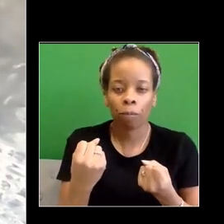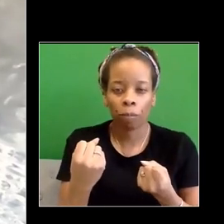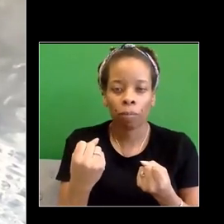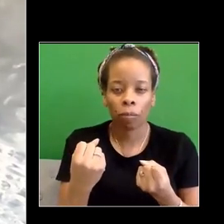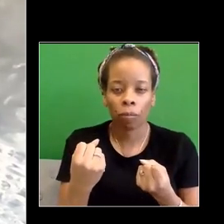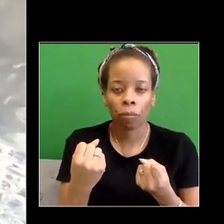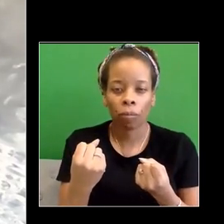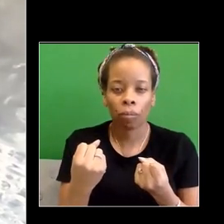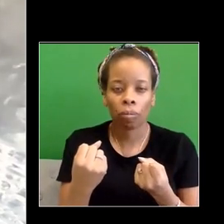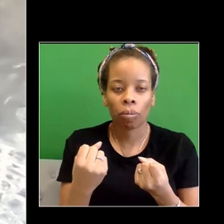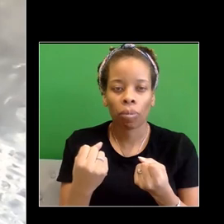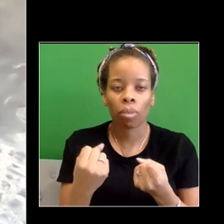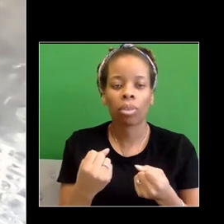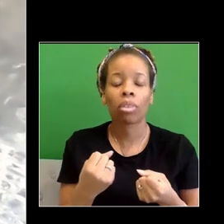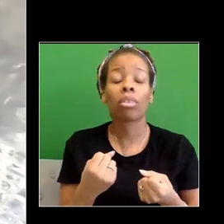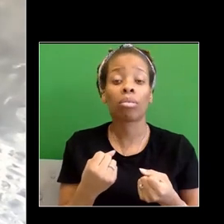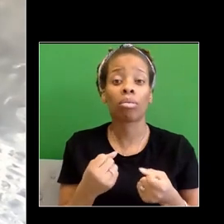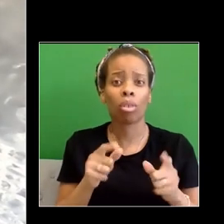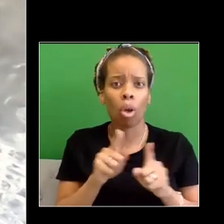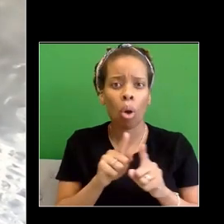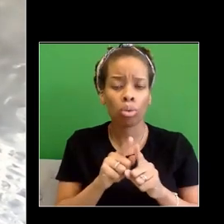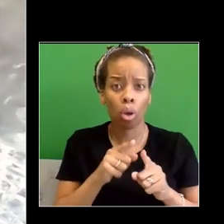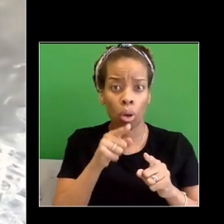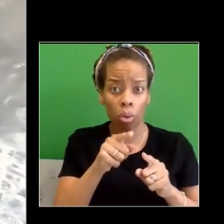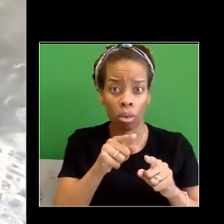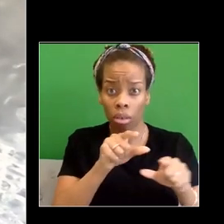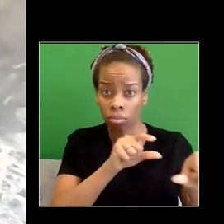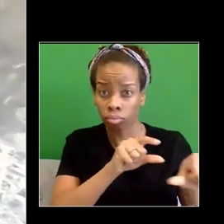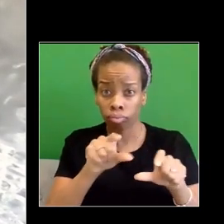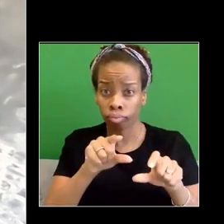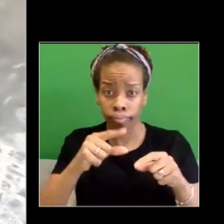adding to this idea of something infinite, mm-hmm. that